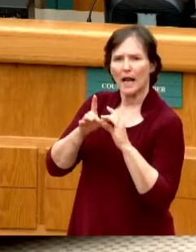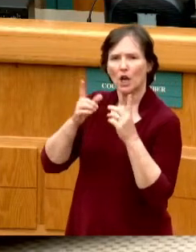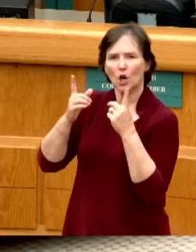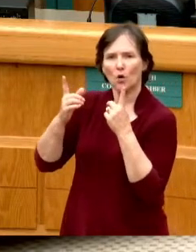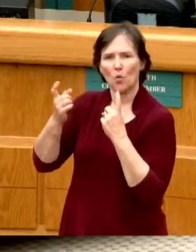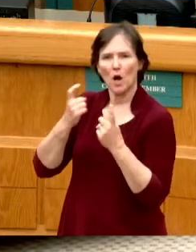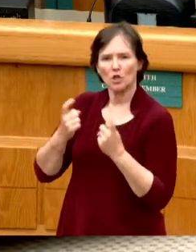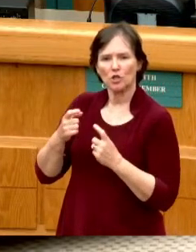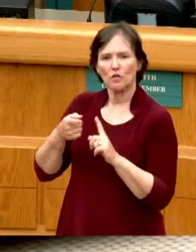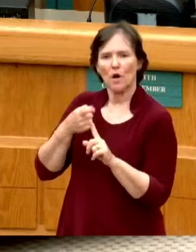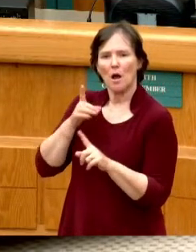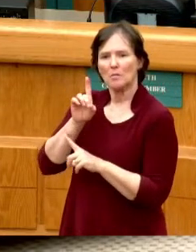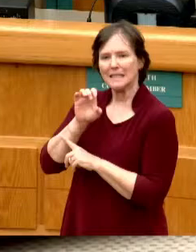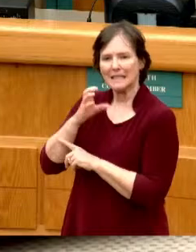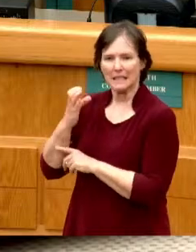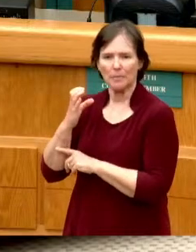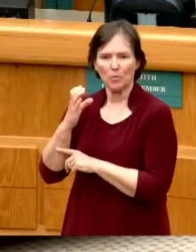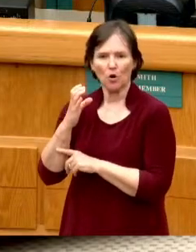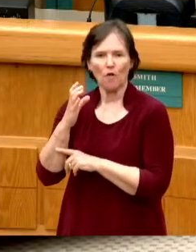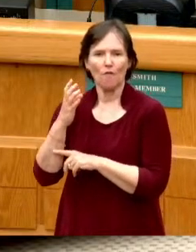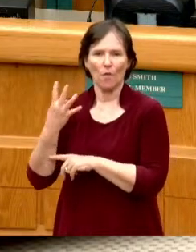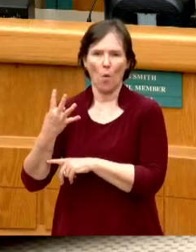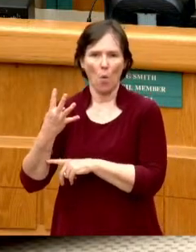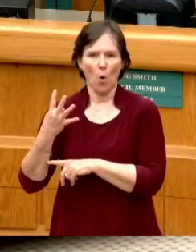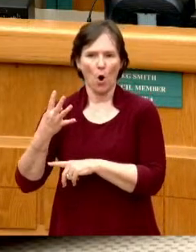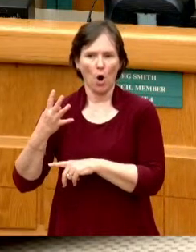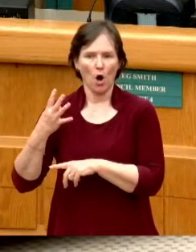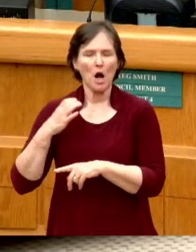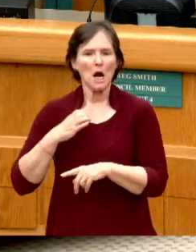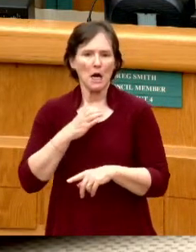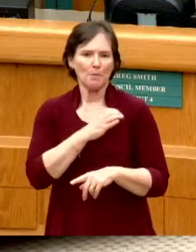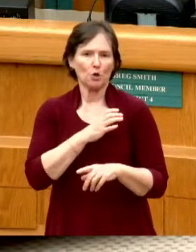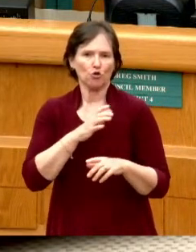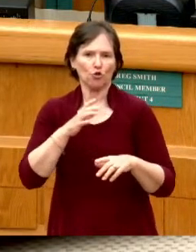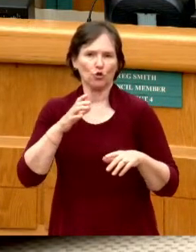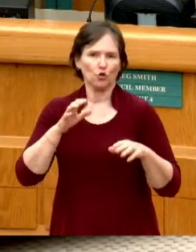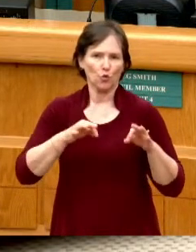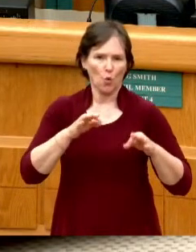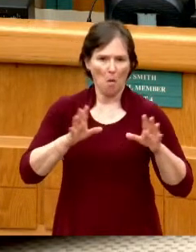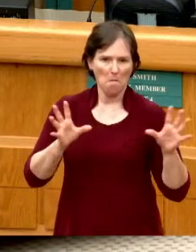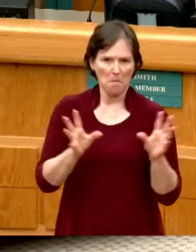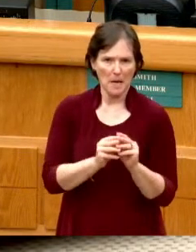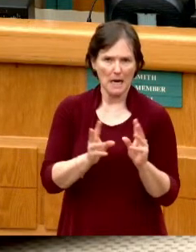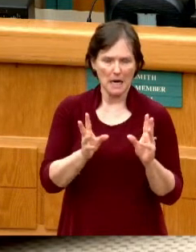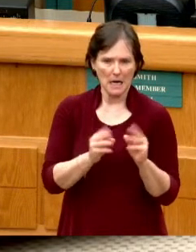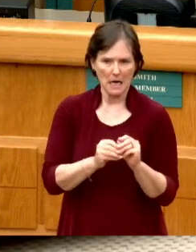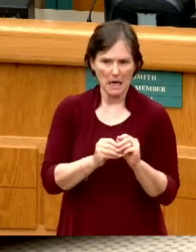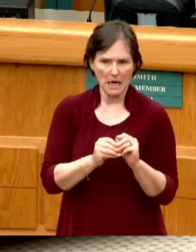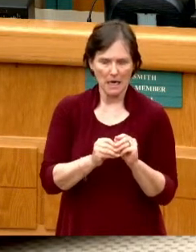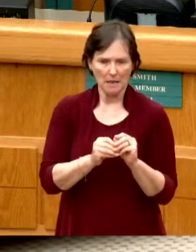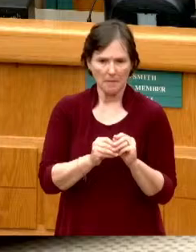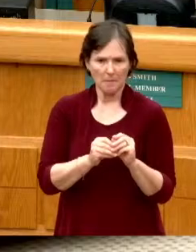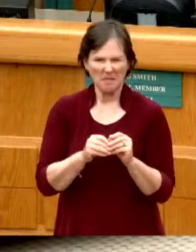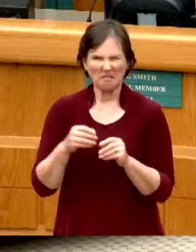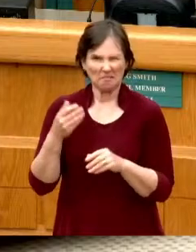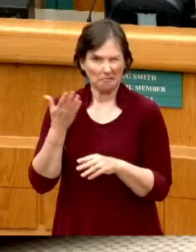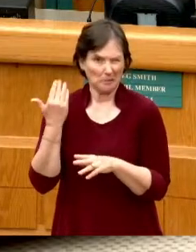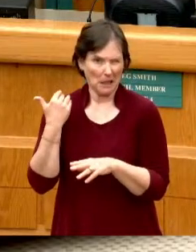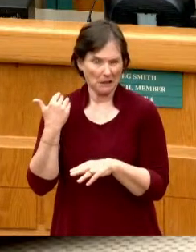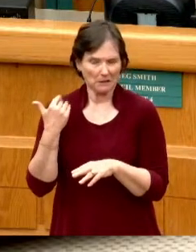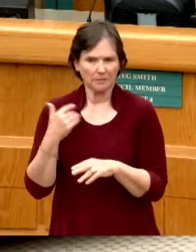the December 4th Commissioners Court meeting. I know it's been a few weeks, and so Okay. if we want to just refresh memories here. But it came up